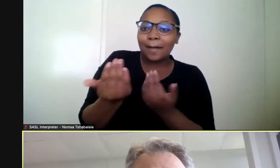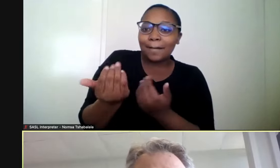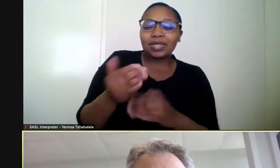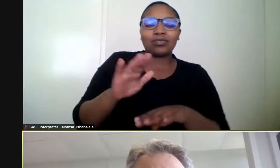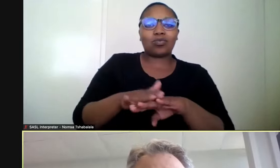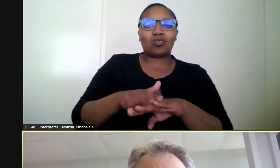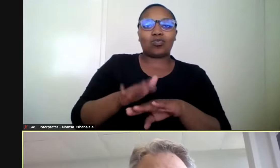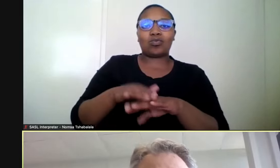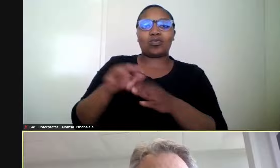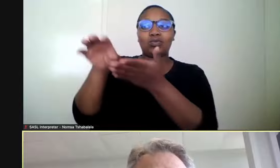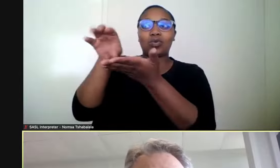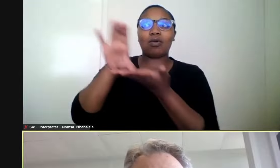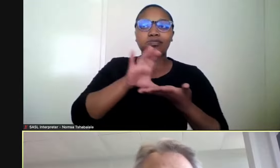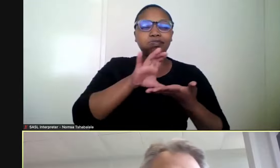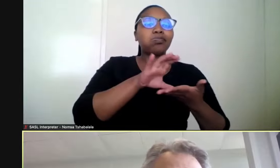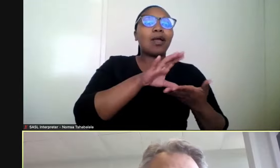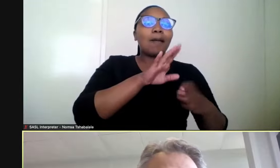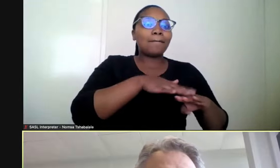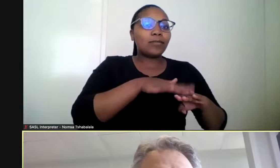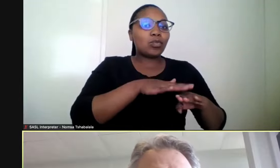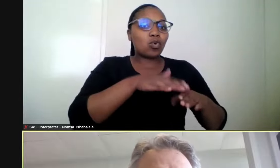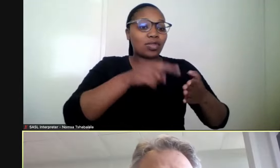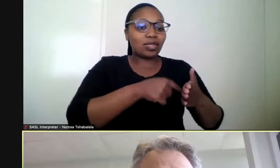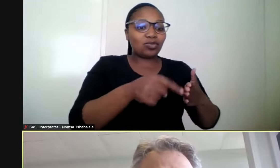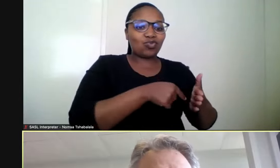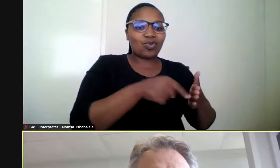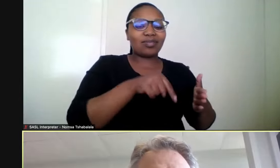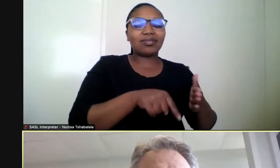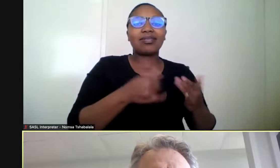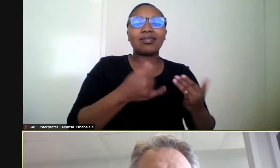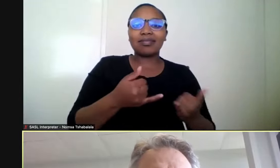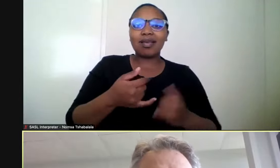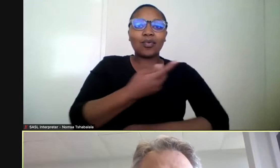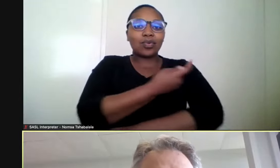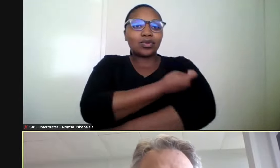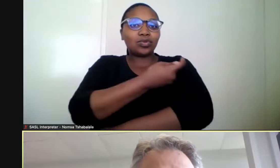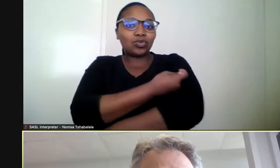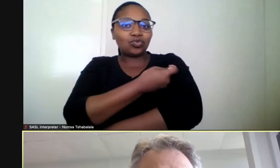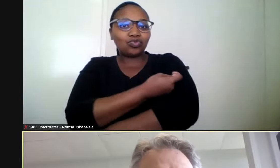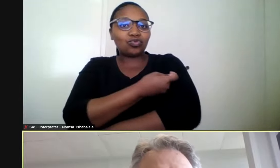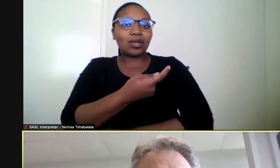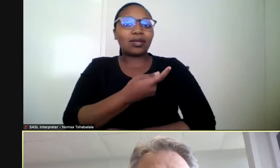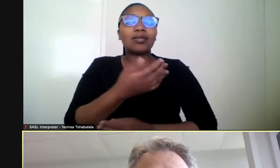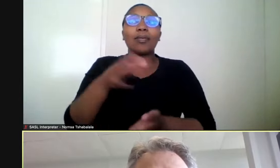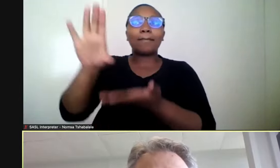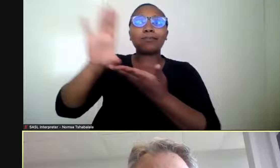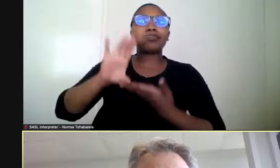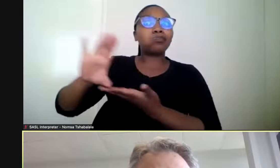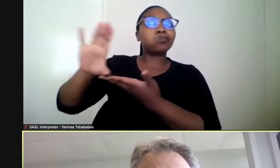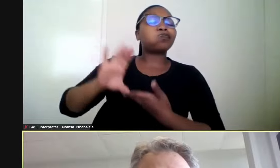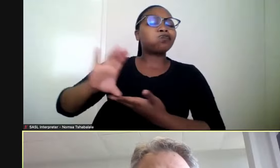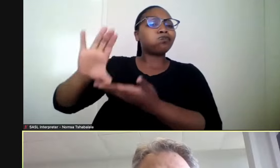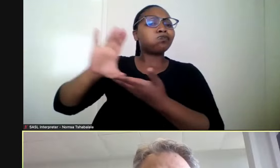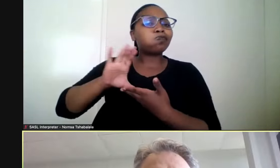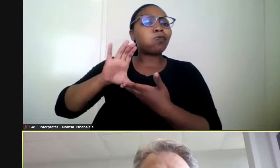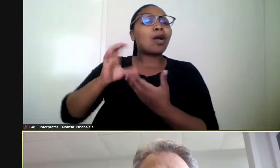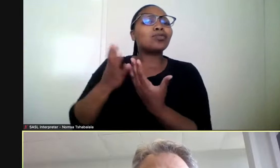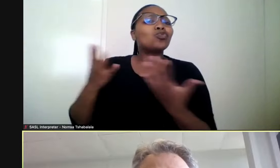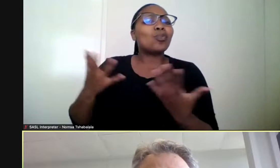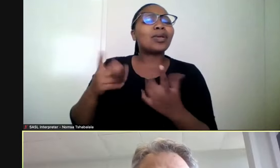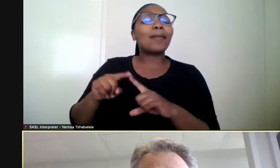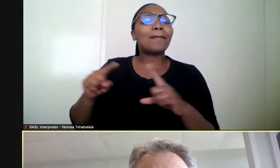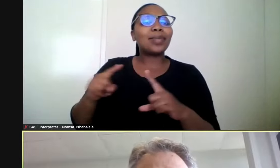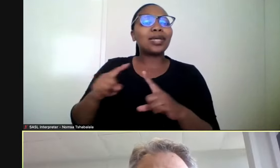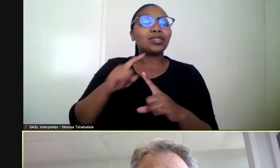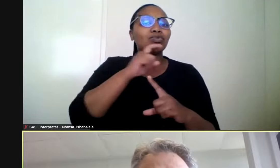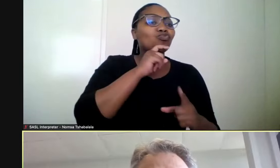And so we are getting in vaccine faster than we are using it at the moment. So for some time now, we